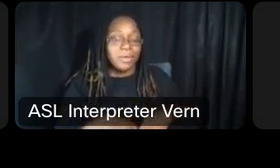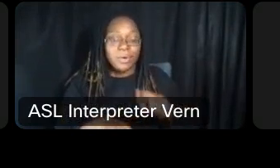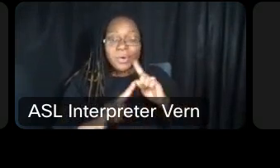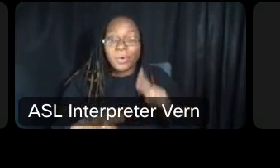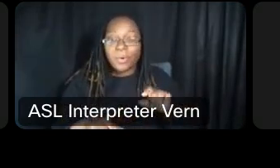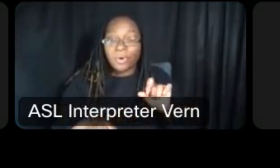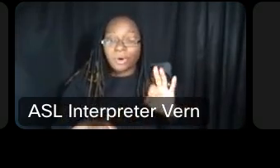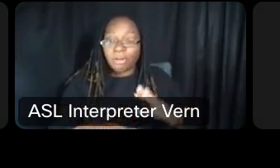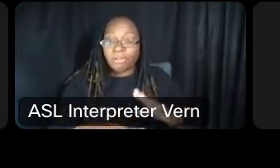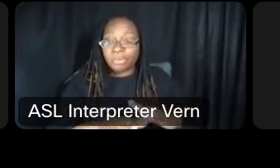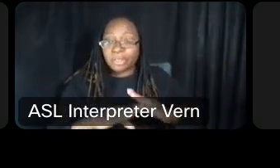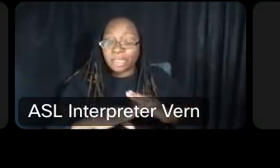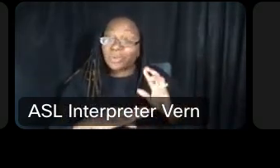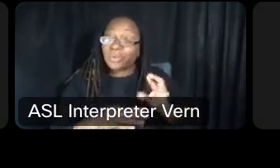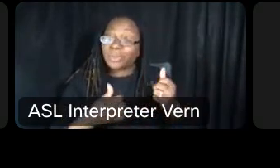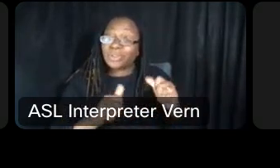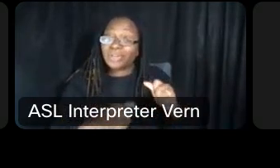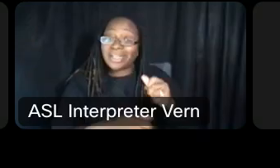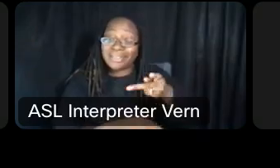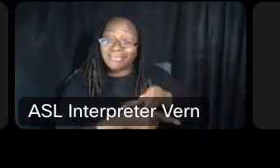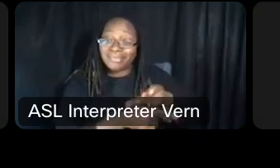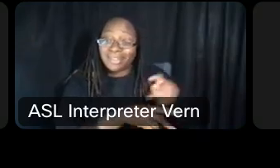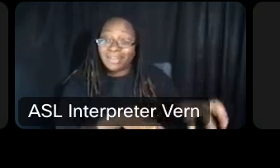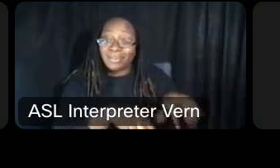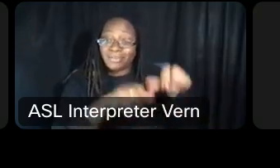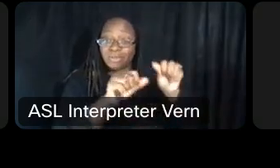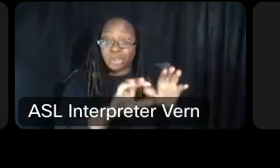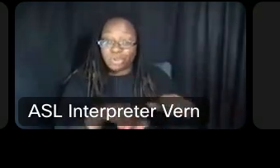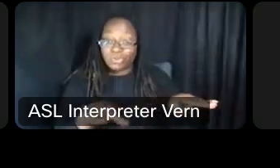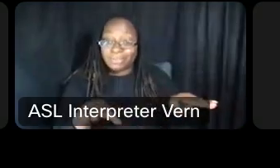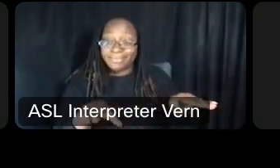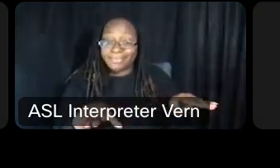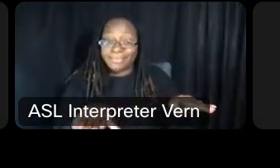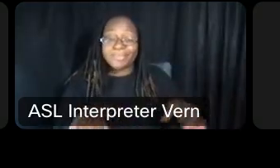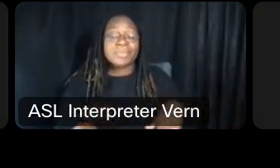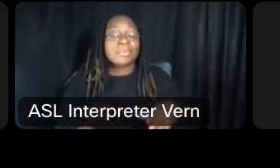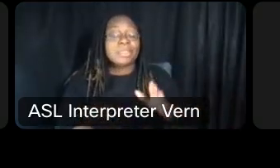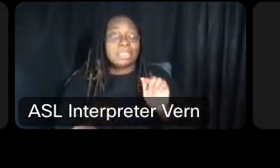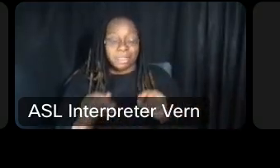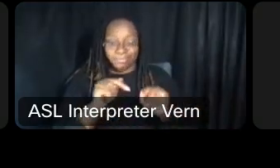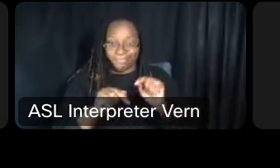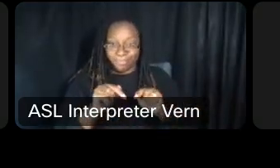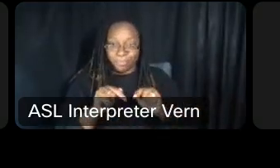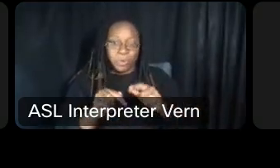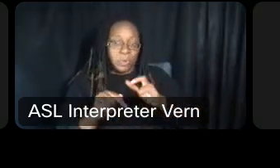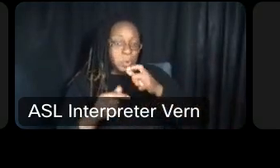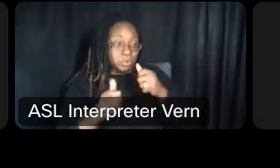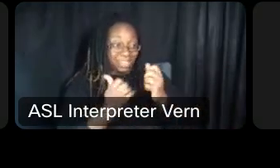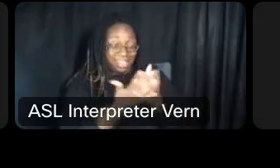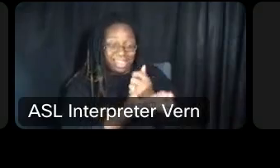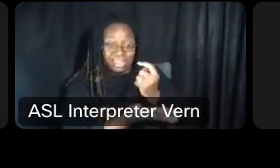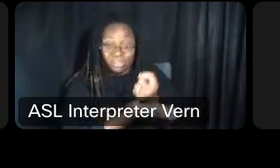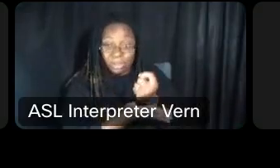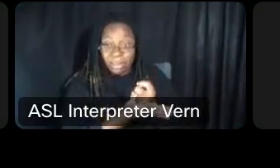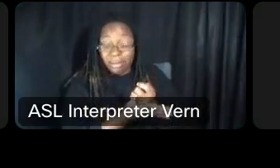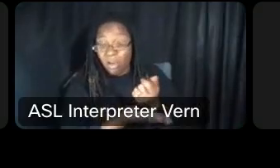and 2, or let me back up, of those who had tried to get any kind of help around their mental health, 1 and